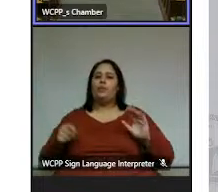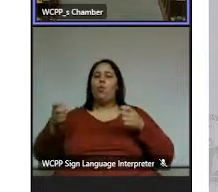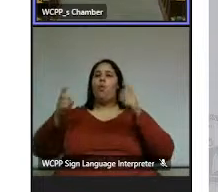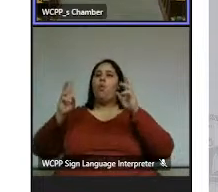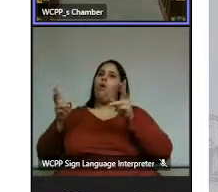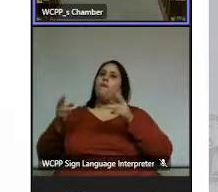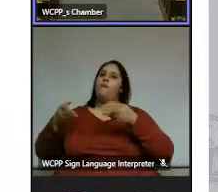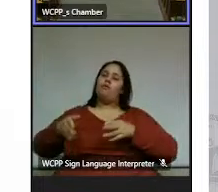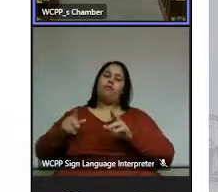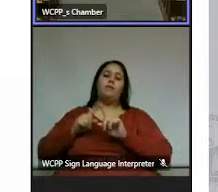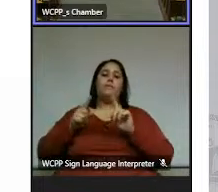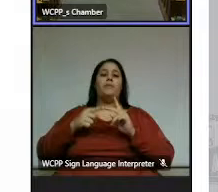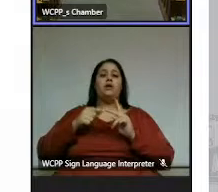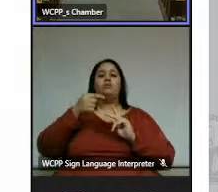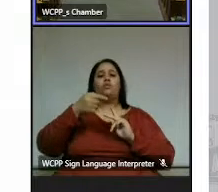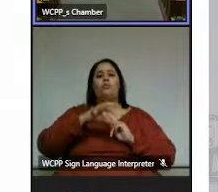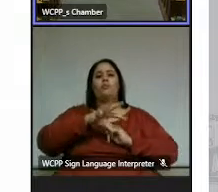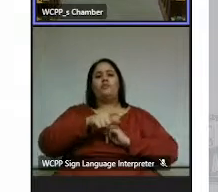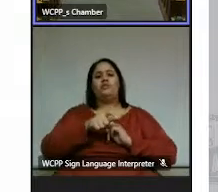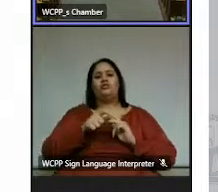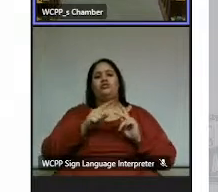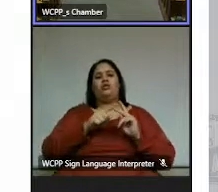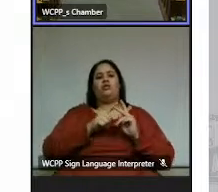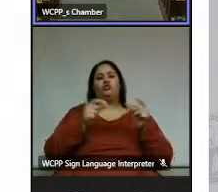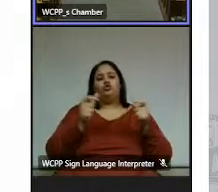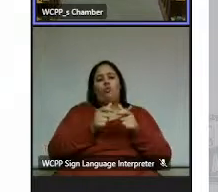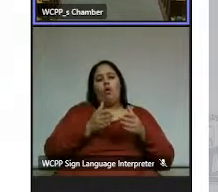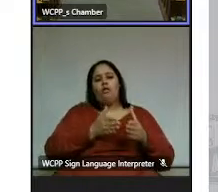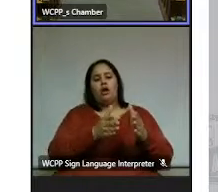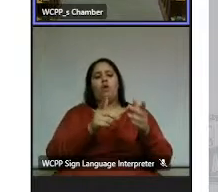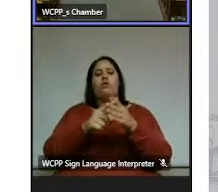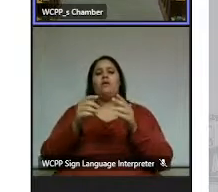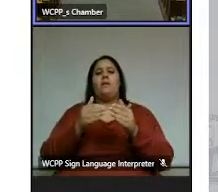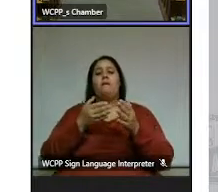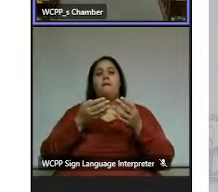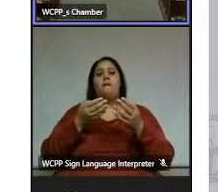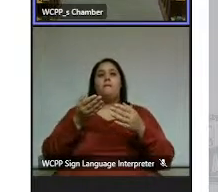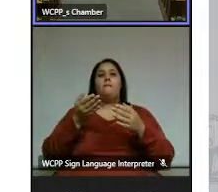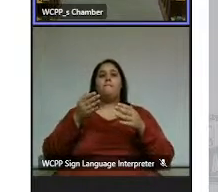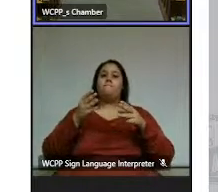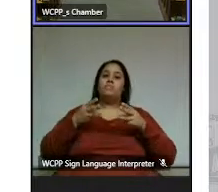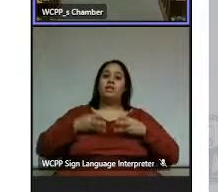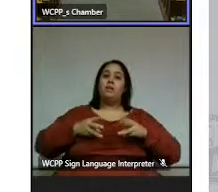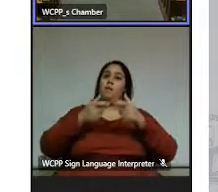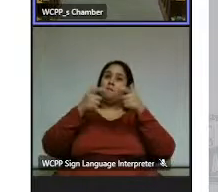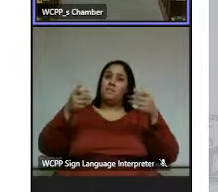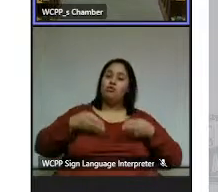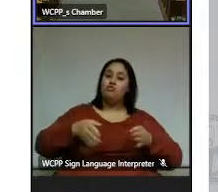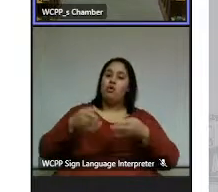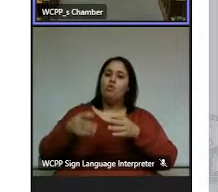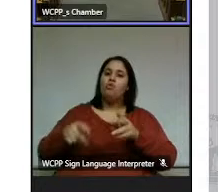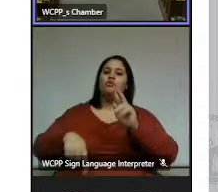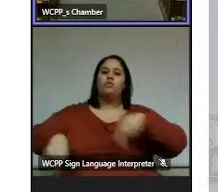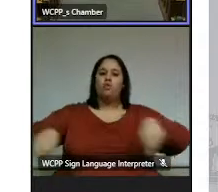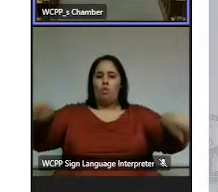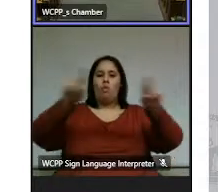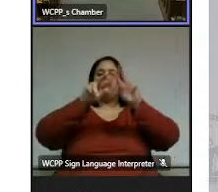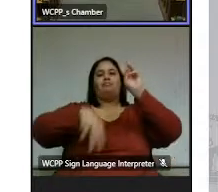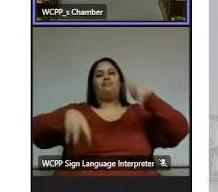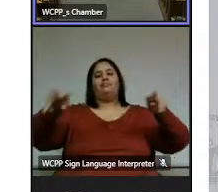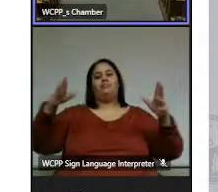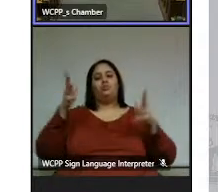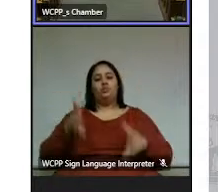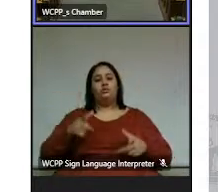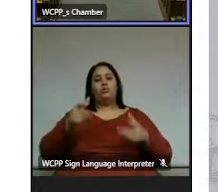being provincial trunk, main, minor roads, municipal main roads, will all be assessed. This process will guide the